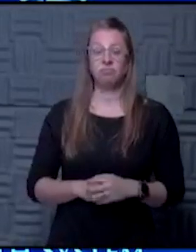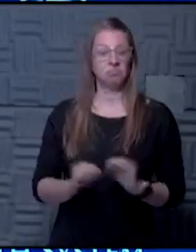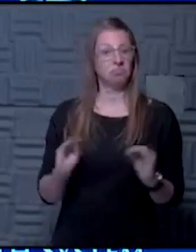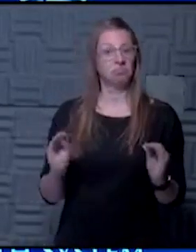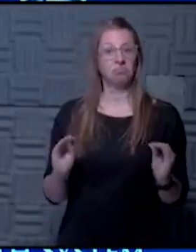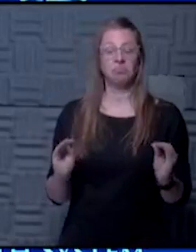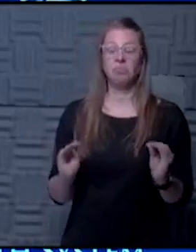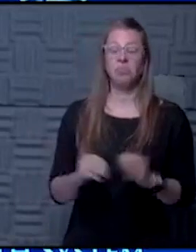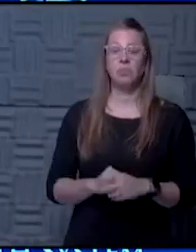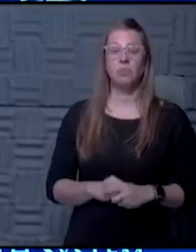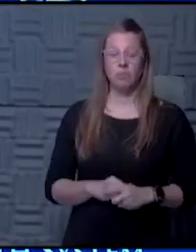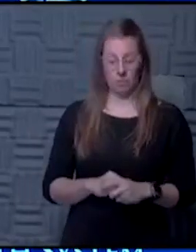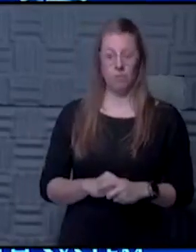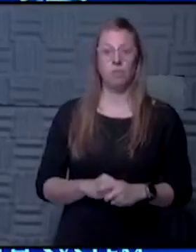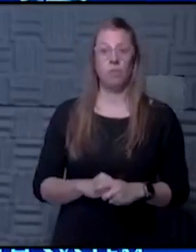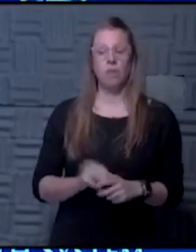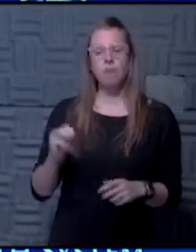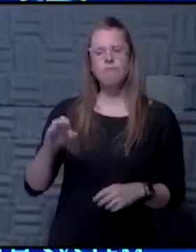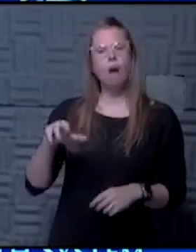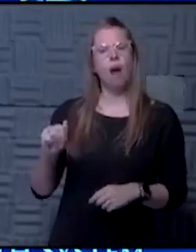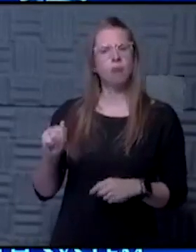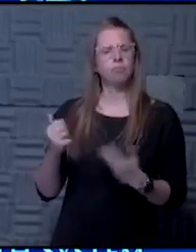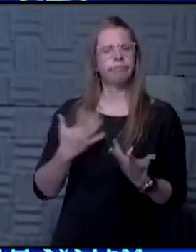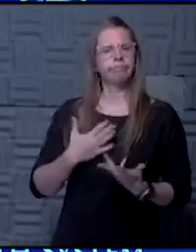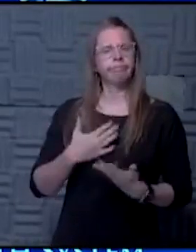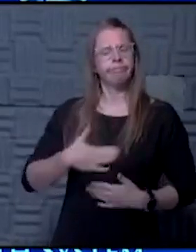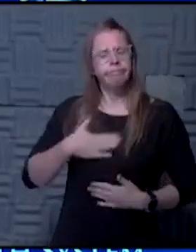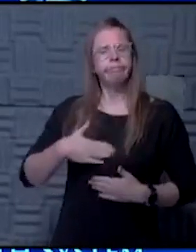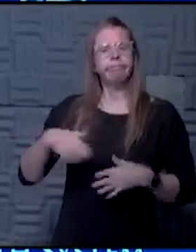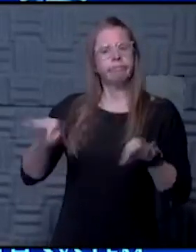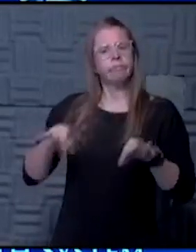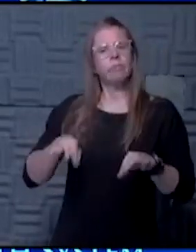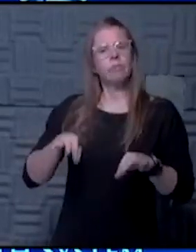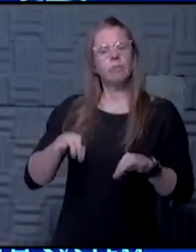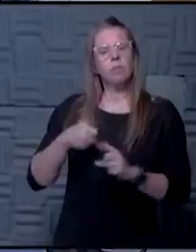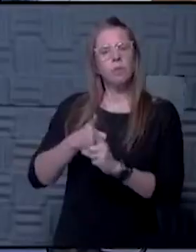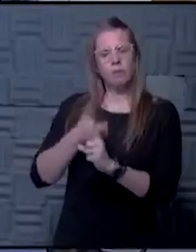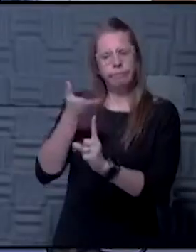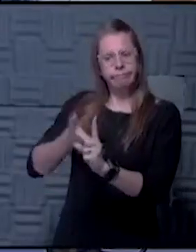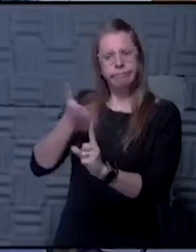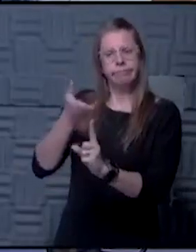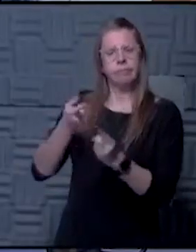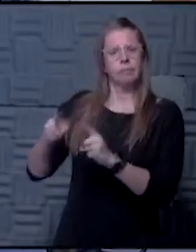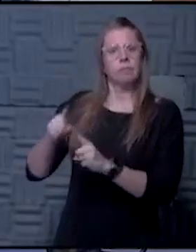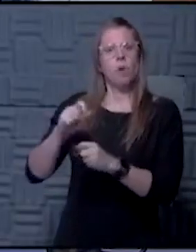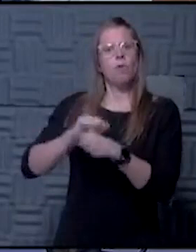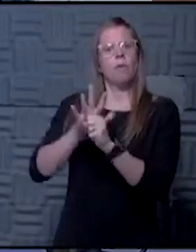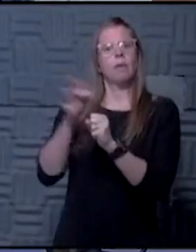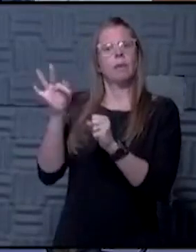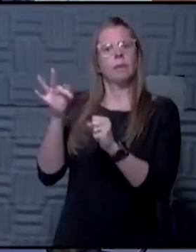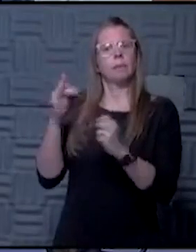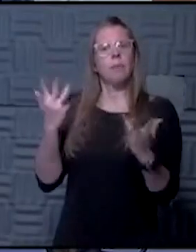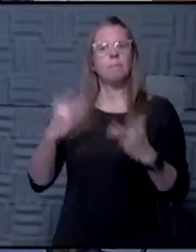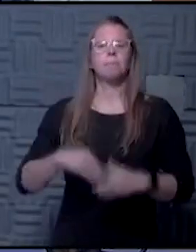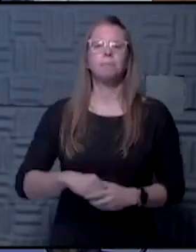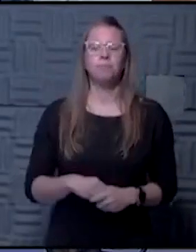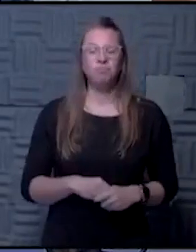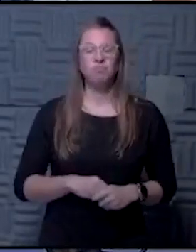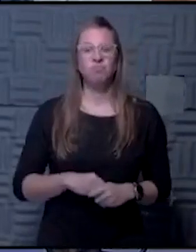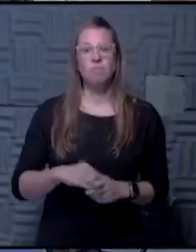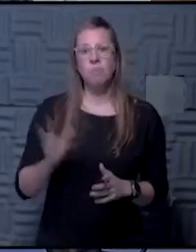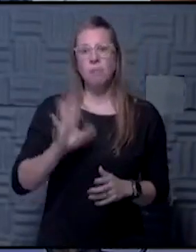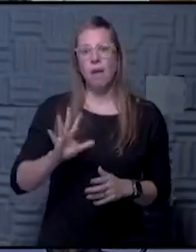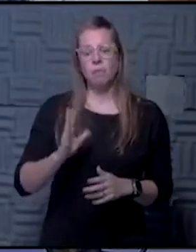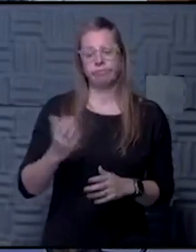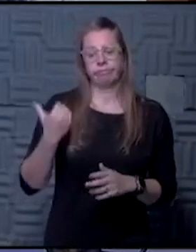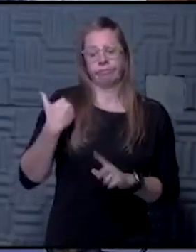All right, not hearing those. So, Mara, tell us a little bit about you and what happened with you in COVID-19. Yeah, so it was about a month